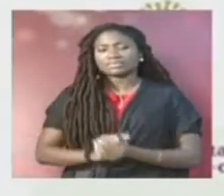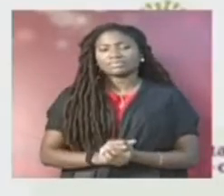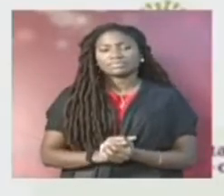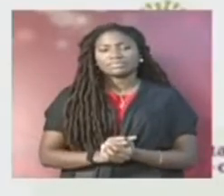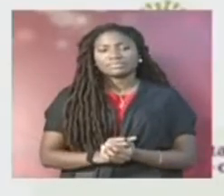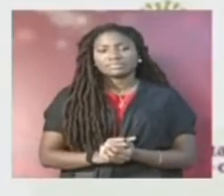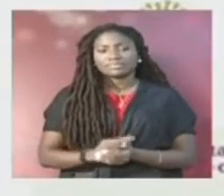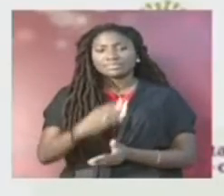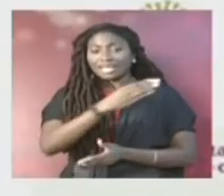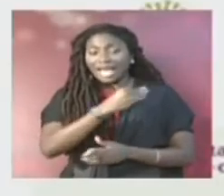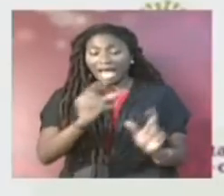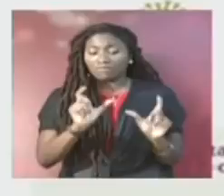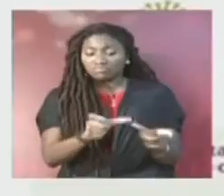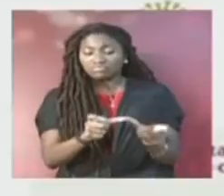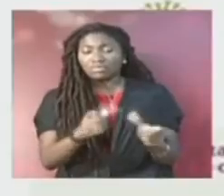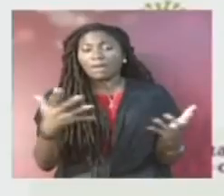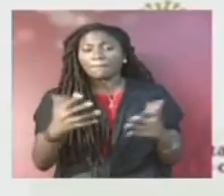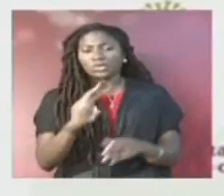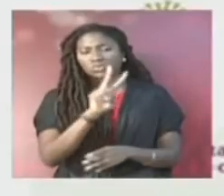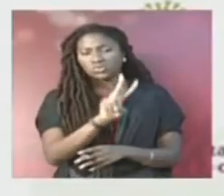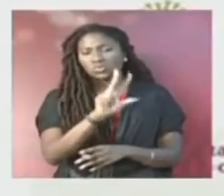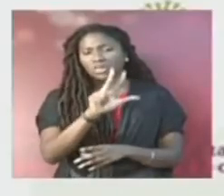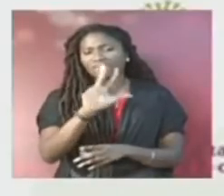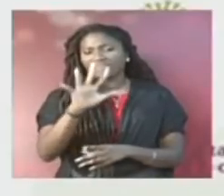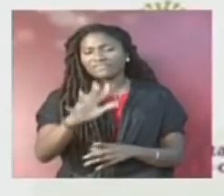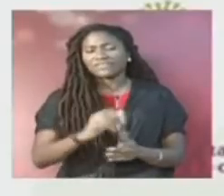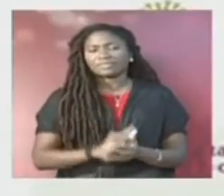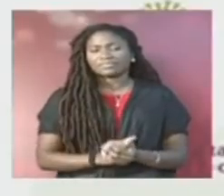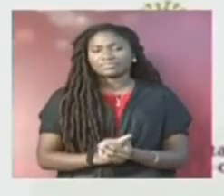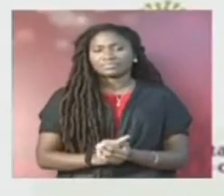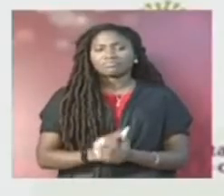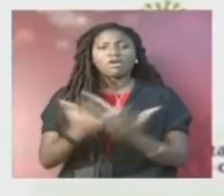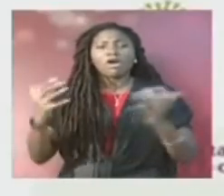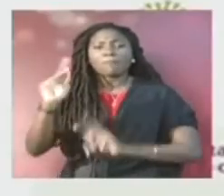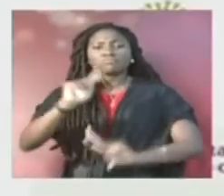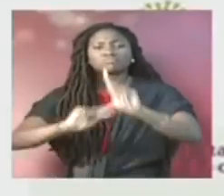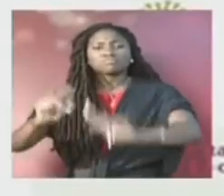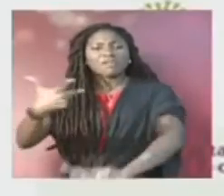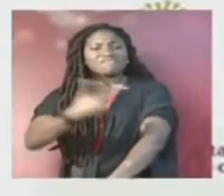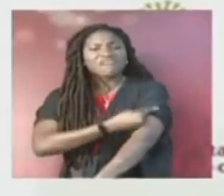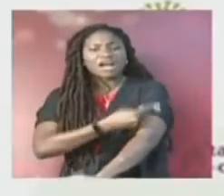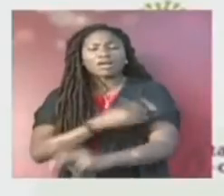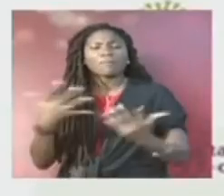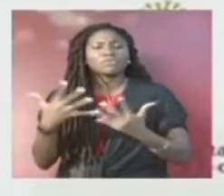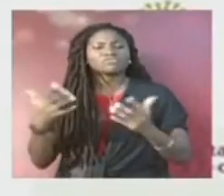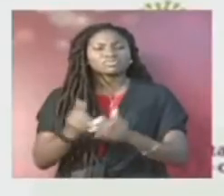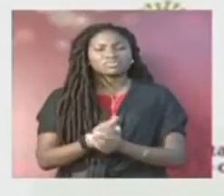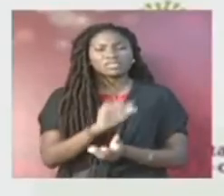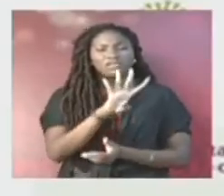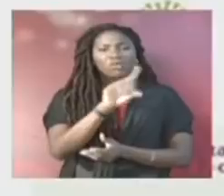facilities 235. The vaccinated figures as of yesterday 4 p.m.